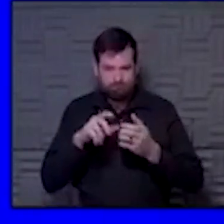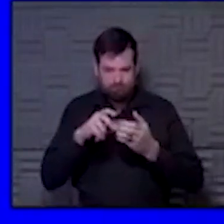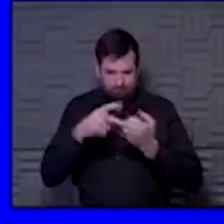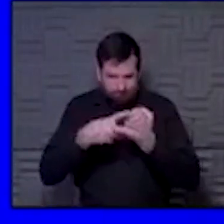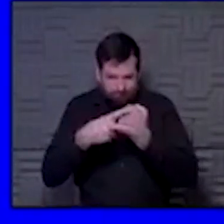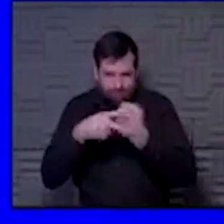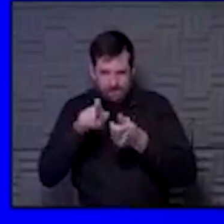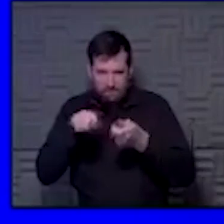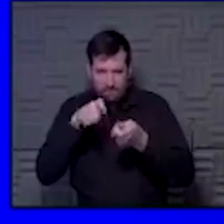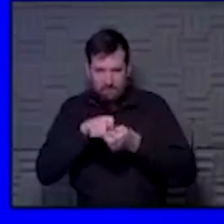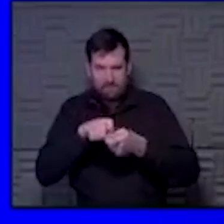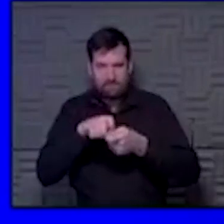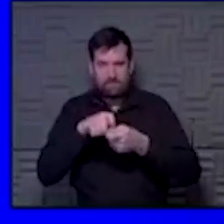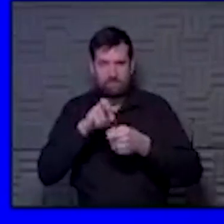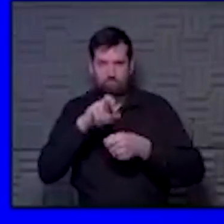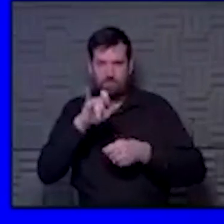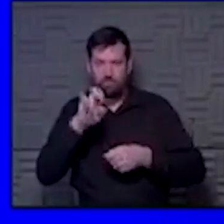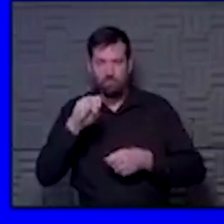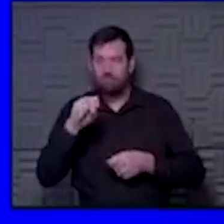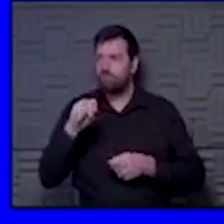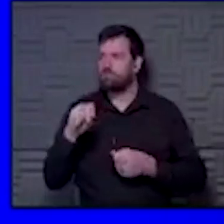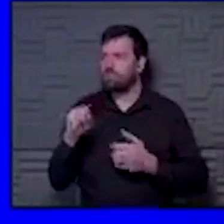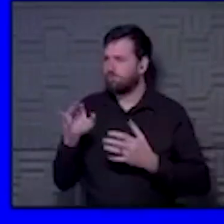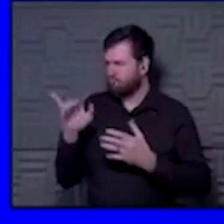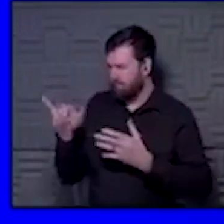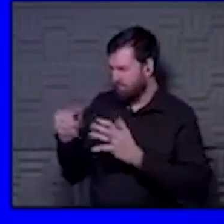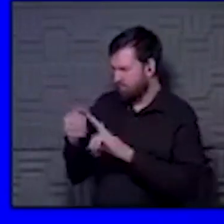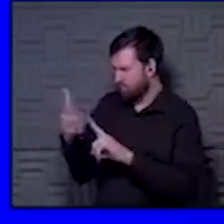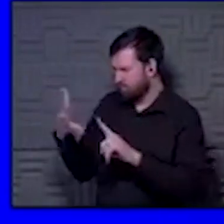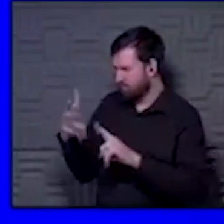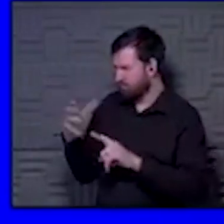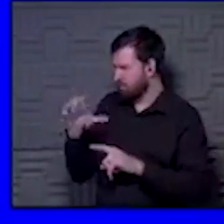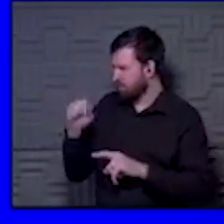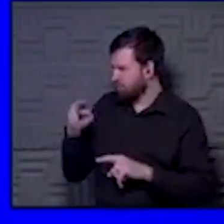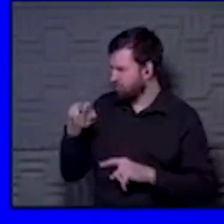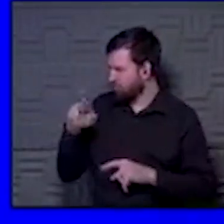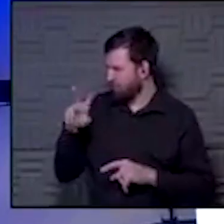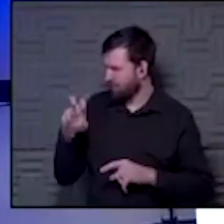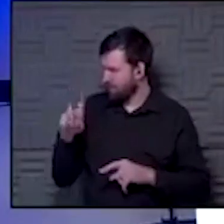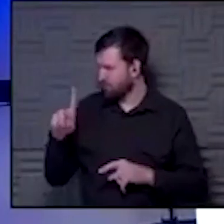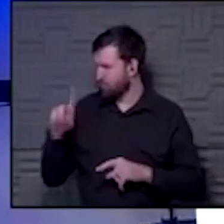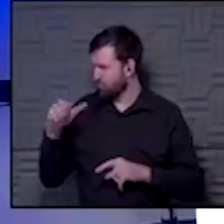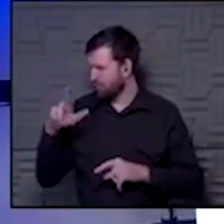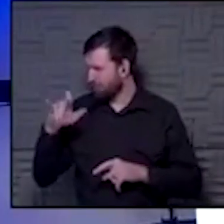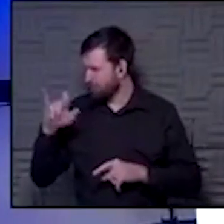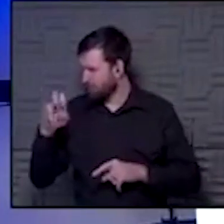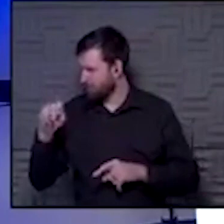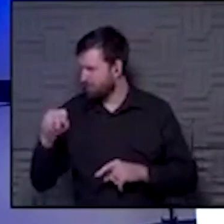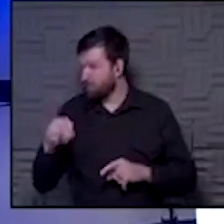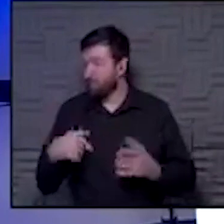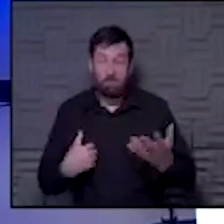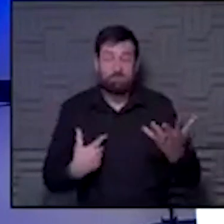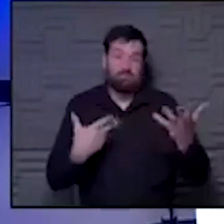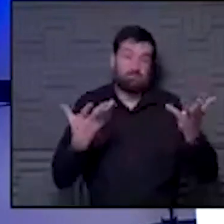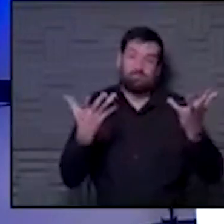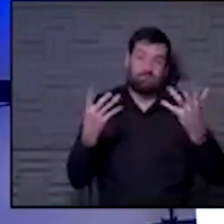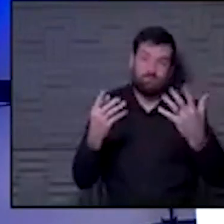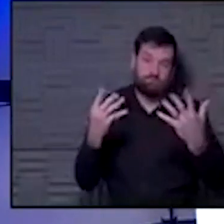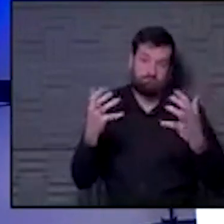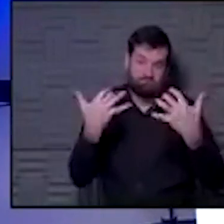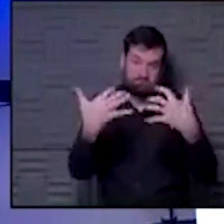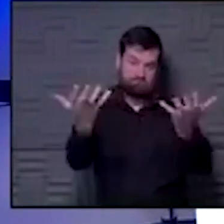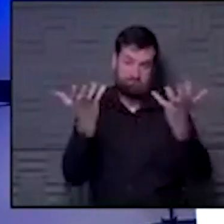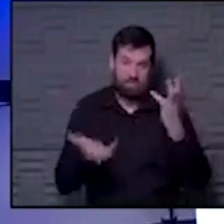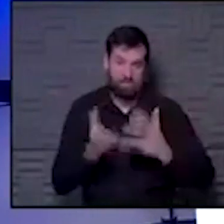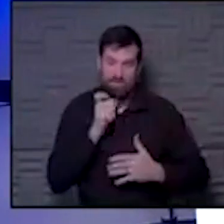genome, so it's not on the spike protein. You're going to have to define what a conserved region. I'm getting to that. I'm not sure I know, so I thought maybe the audience might not know